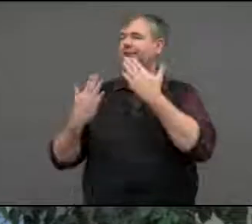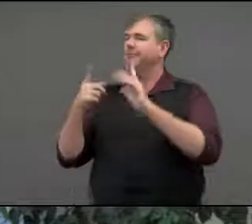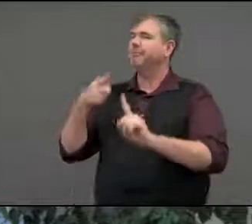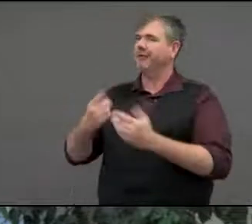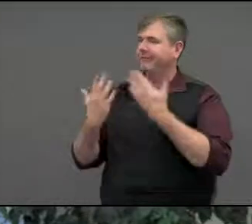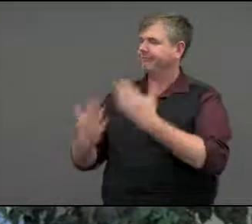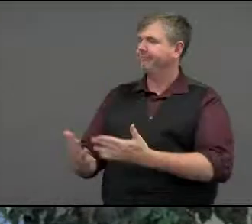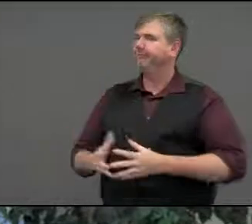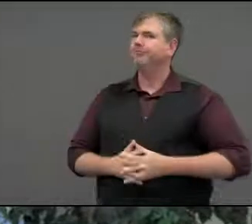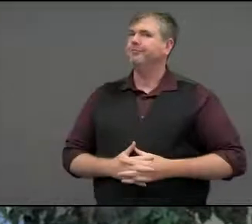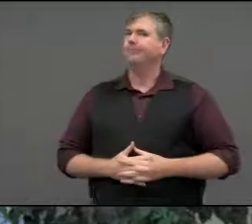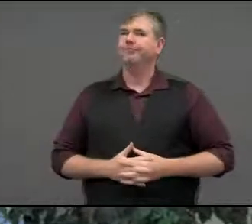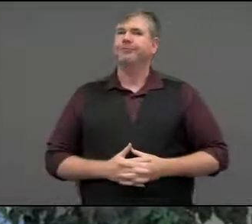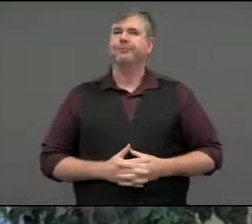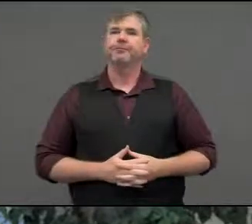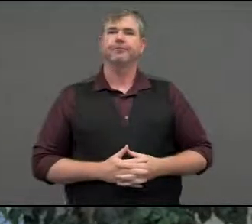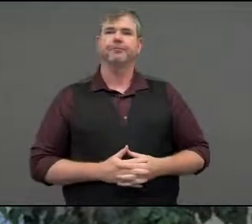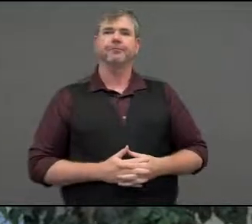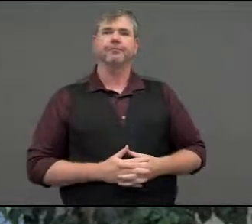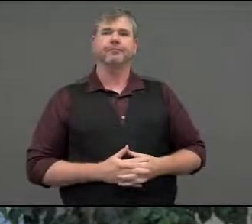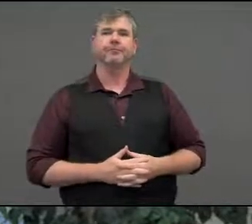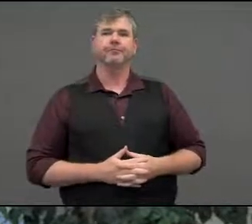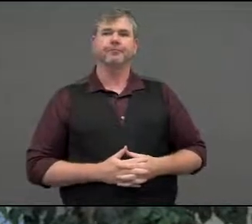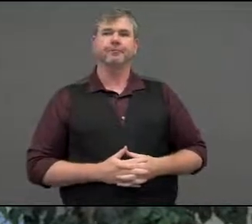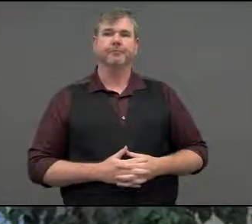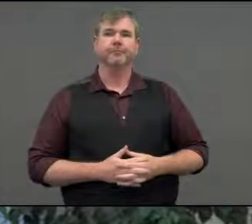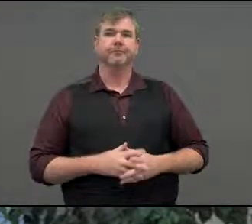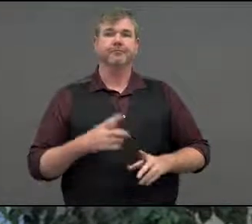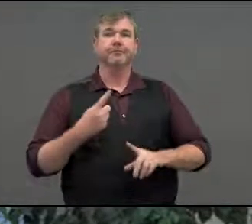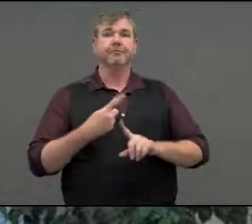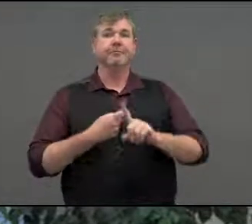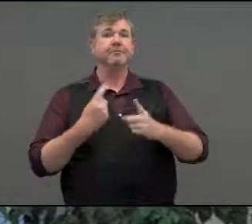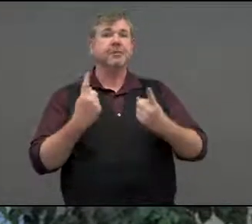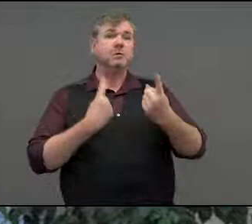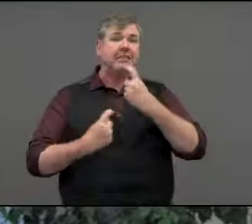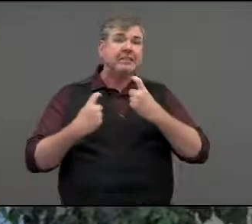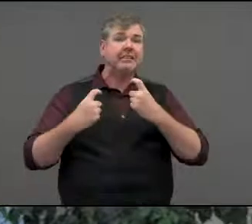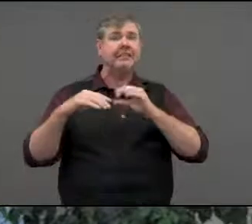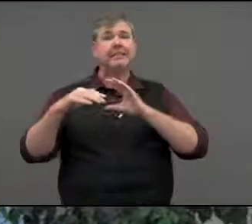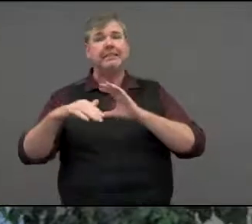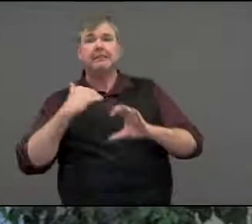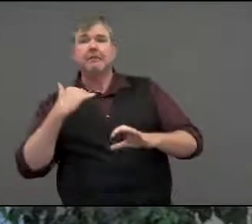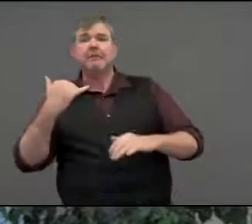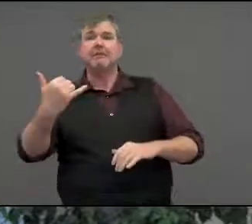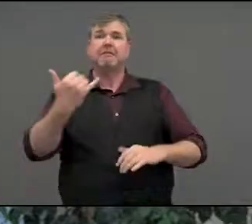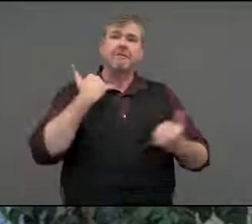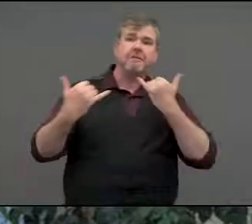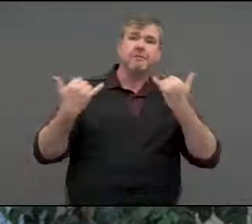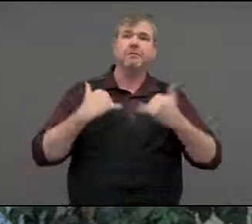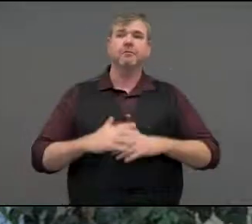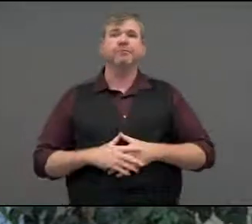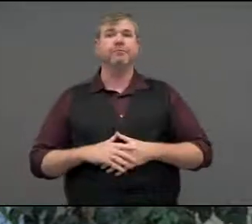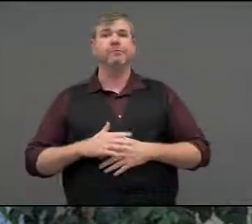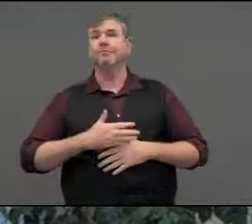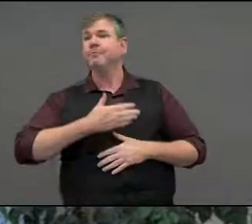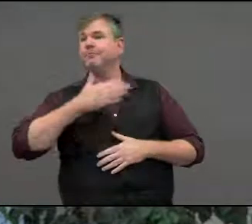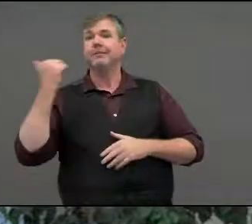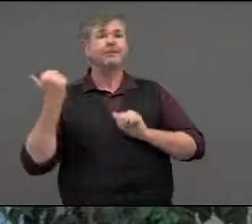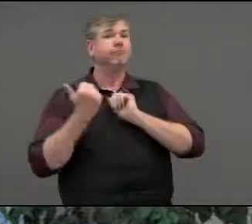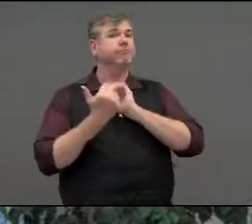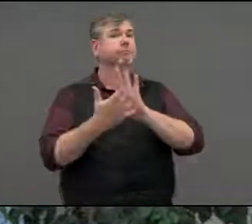our email responses and our phone calls, is the best way anyone out there in the county, in the state, in the